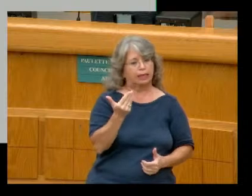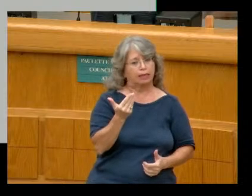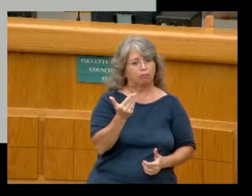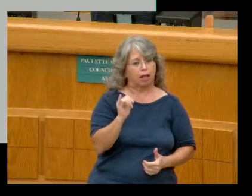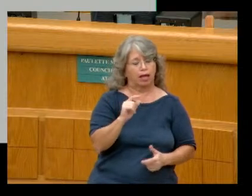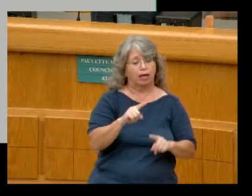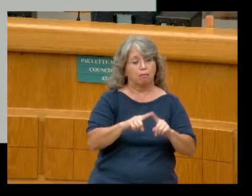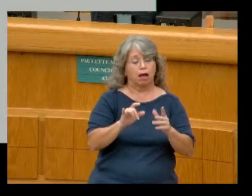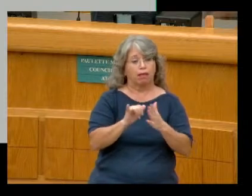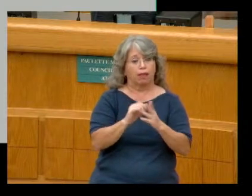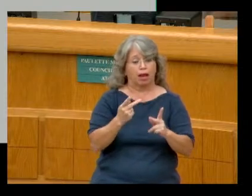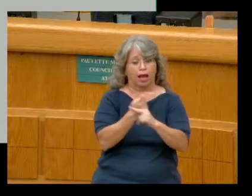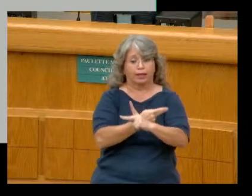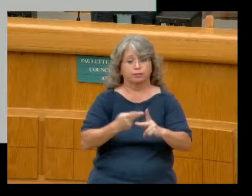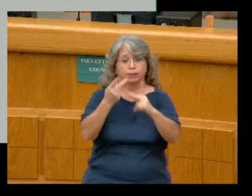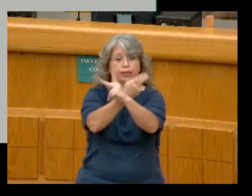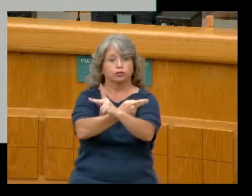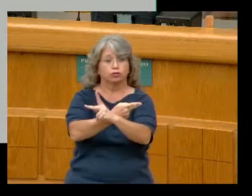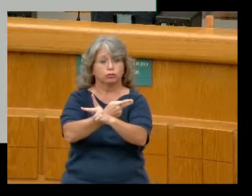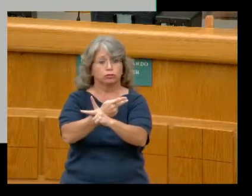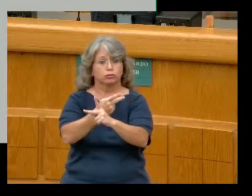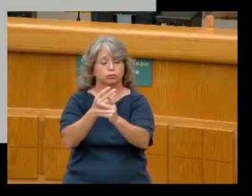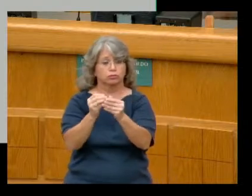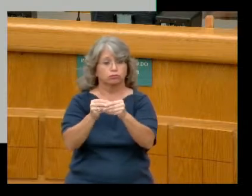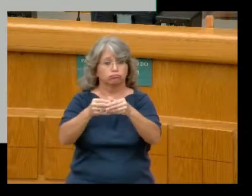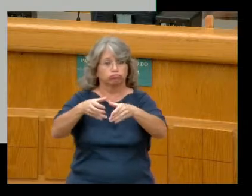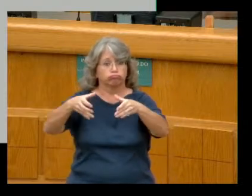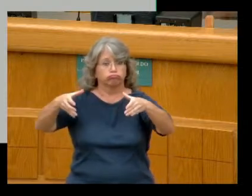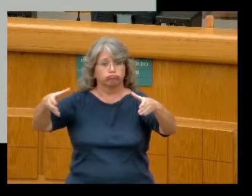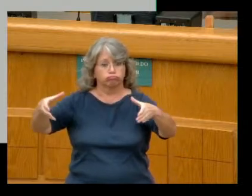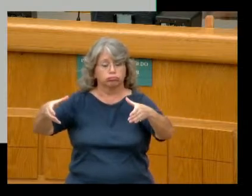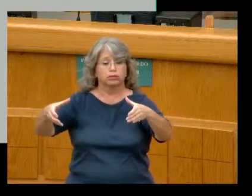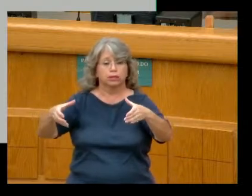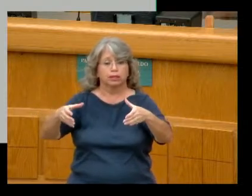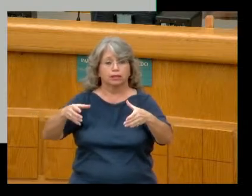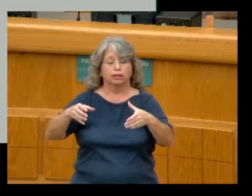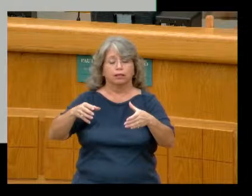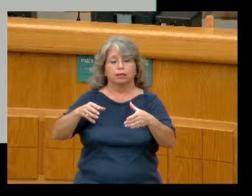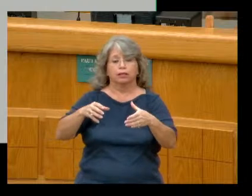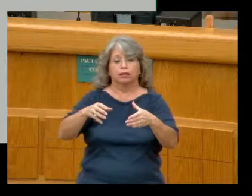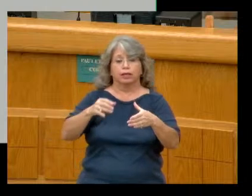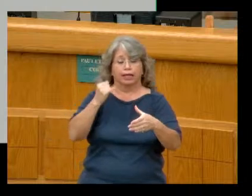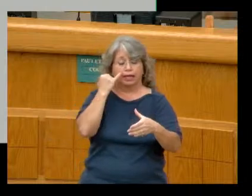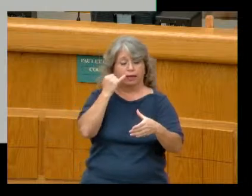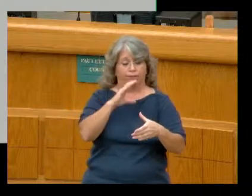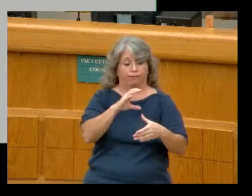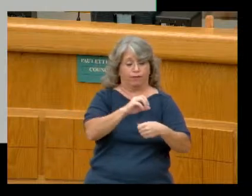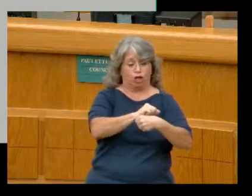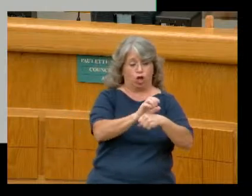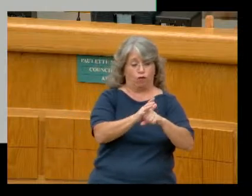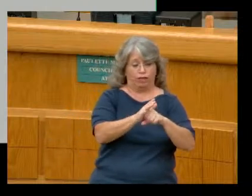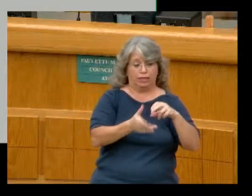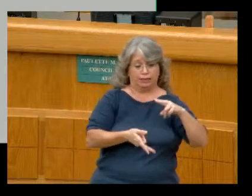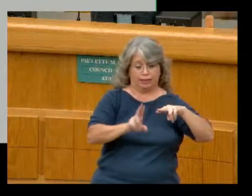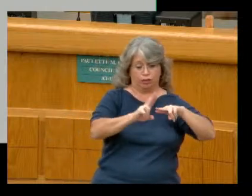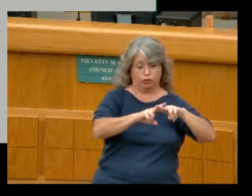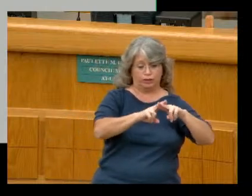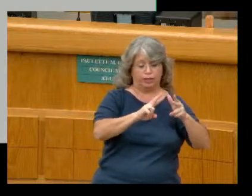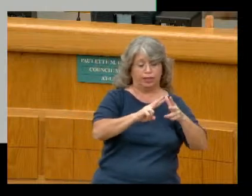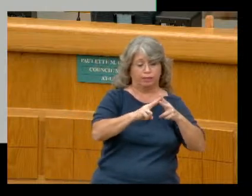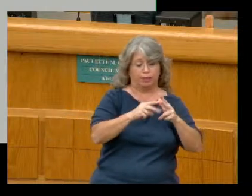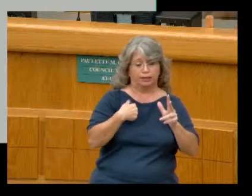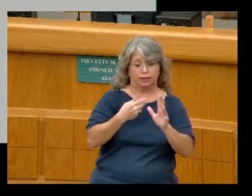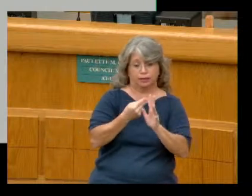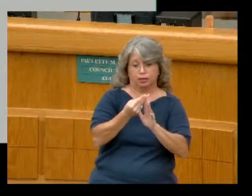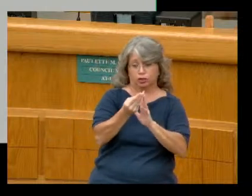on you. If COVID-19 is increasing, it's exponentially growing. The only question is how fast. When that transmission rate is 1.9,